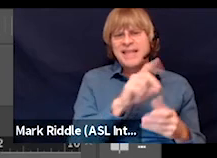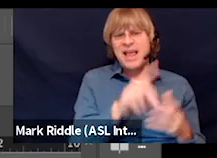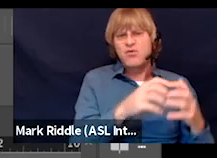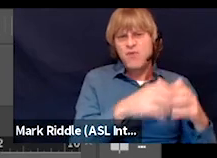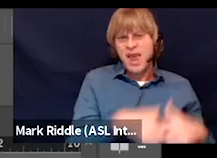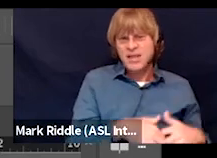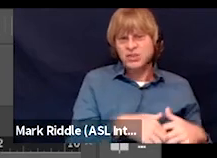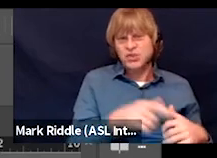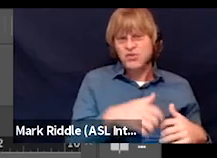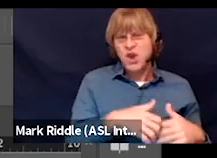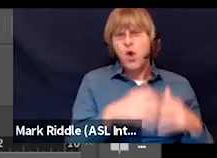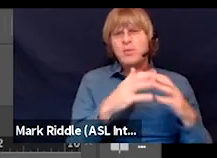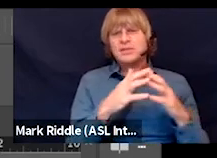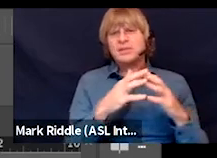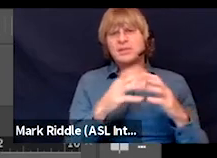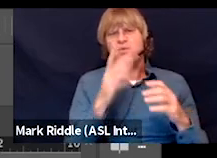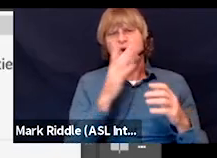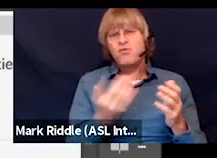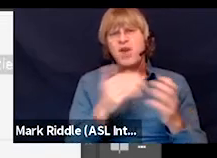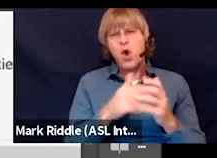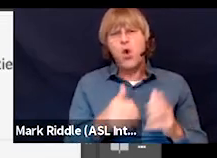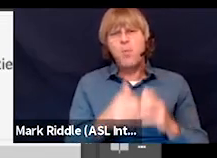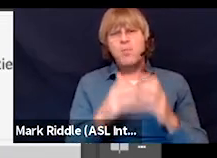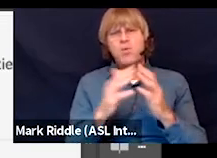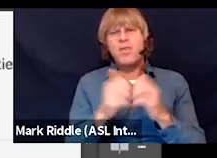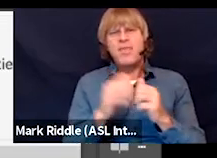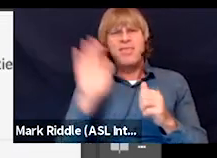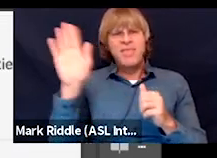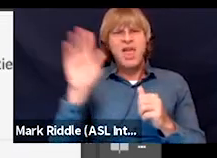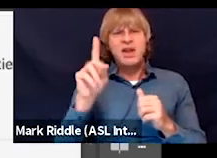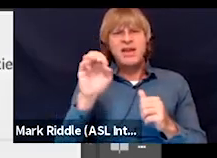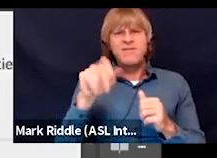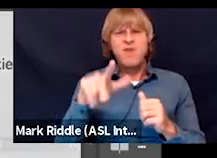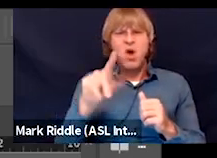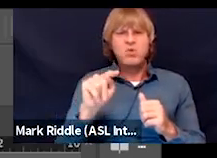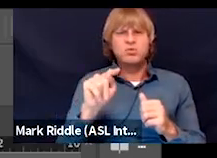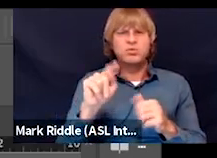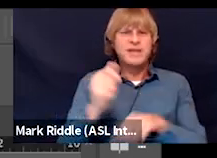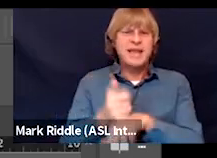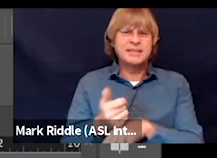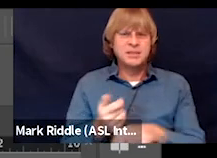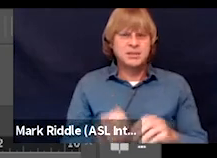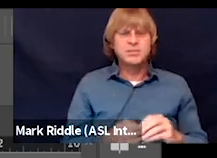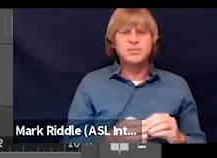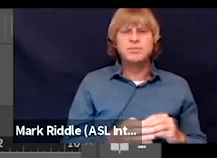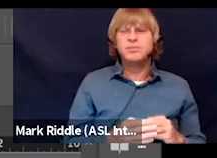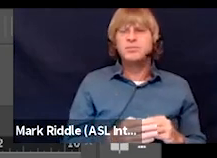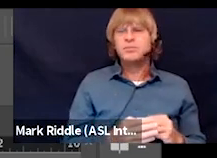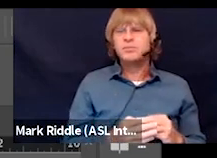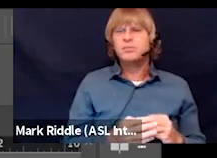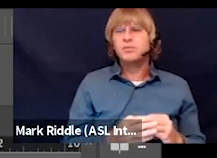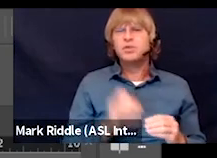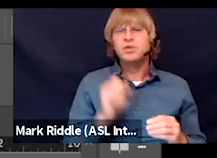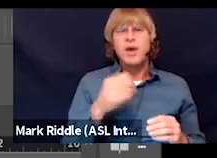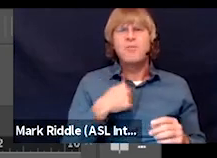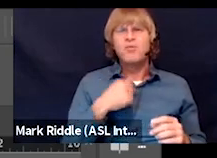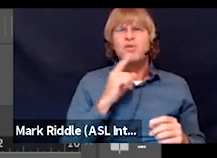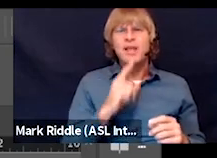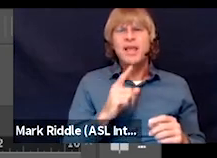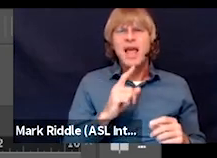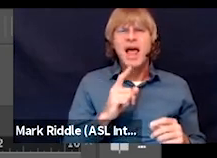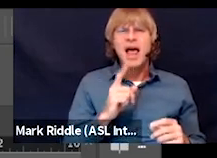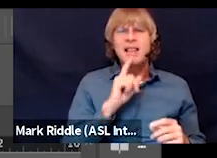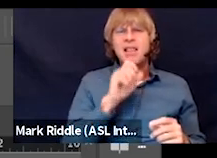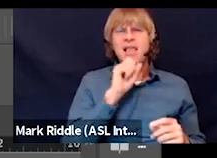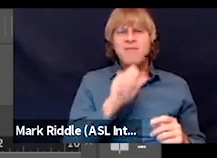and it reopens, it's going to reopen with one of their default settings. So I'm really, I